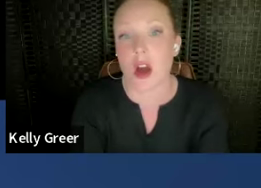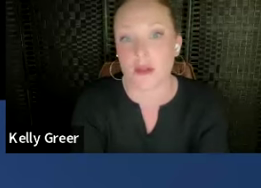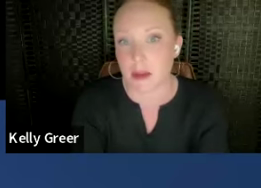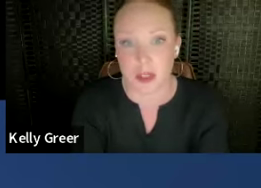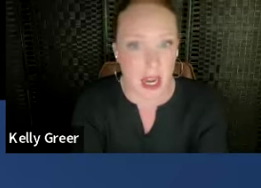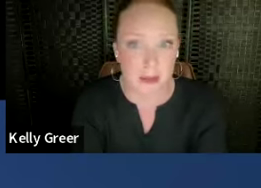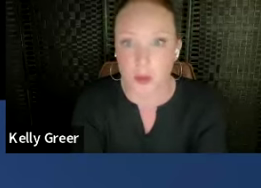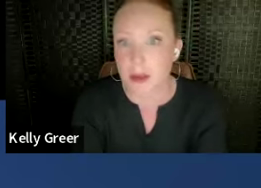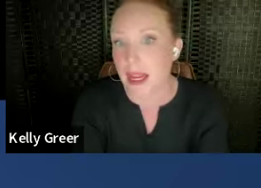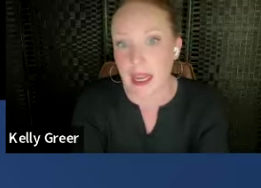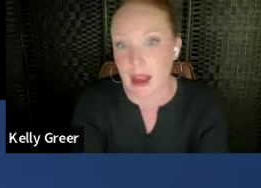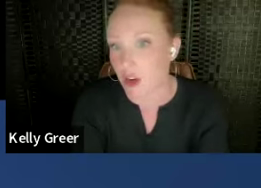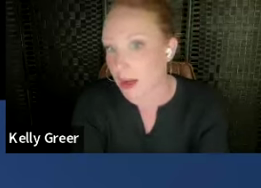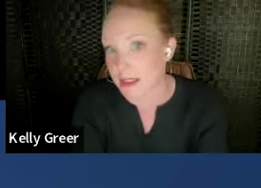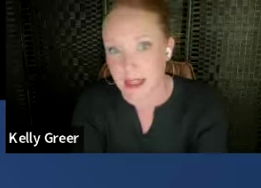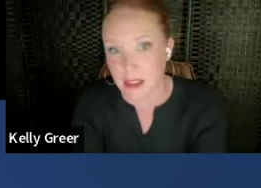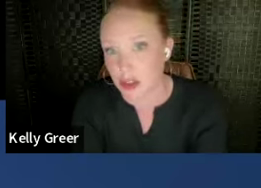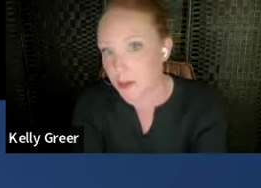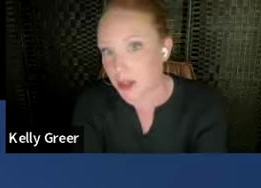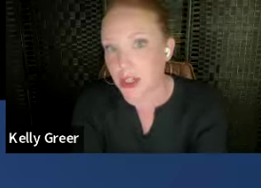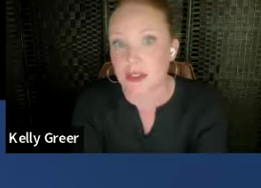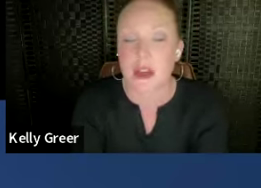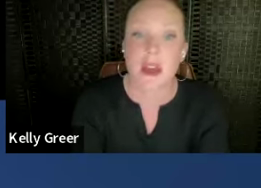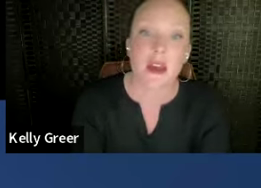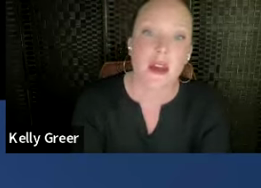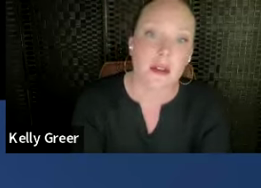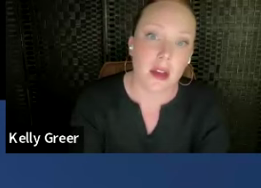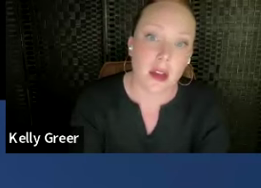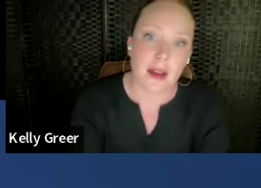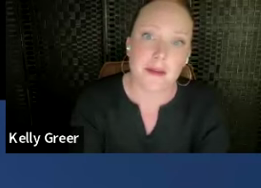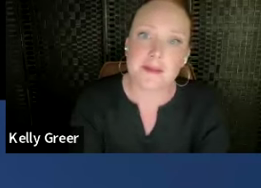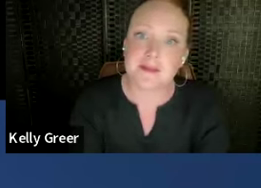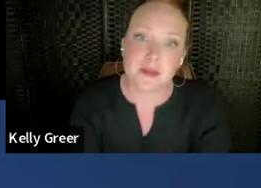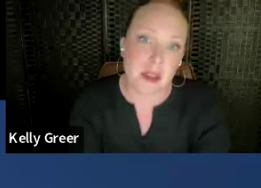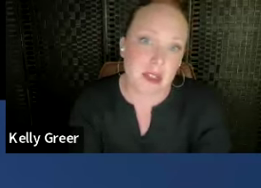knows? We don't know. Sometimes we might request ASL interpreters.